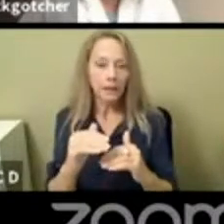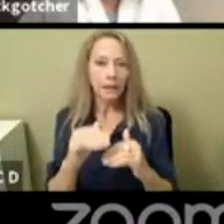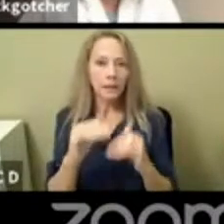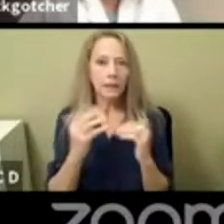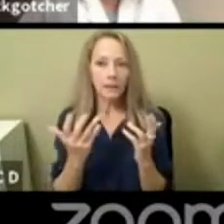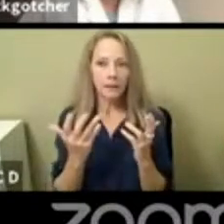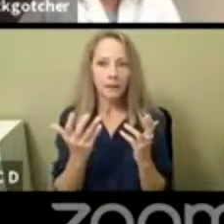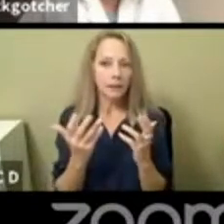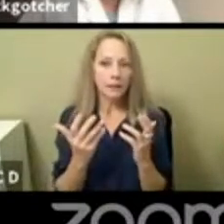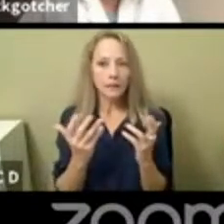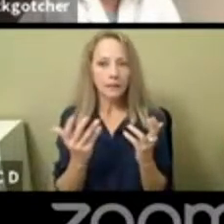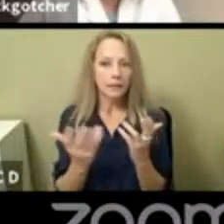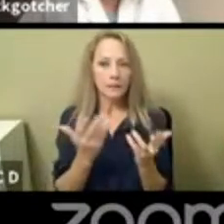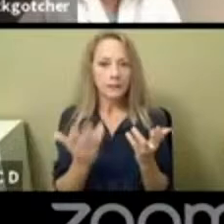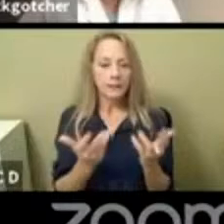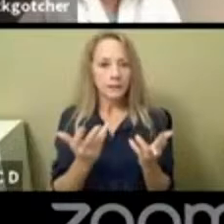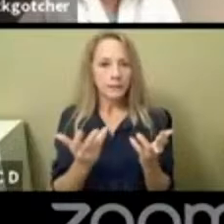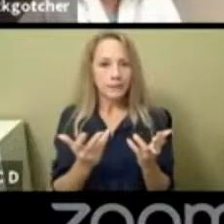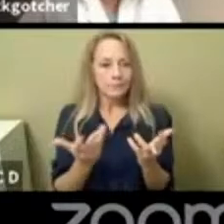very